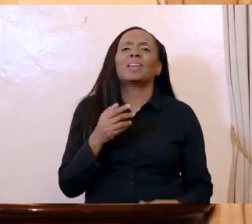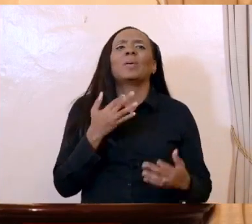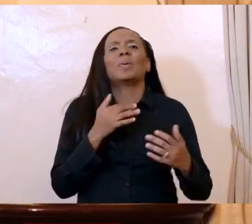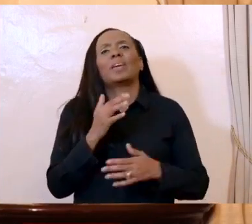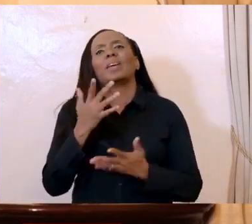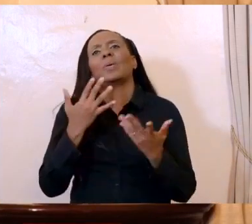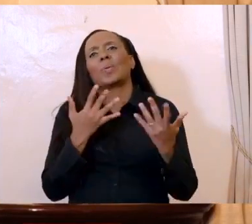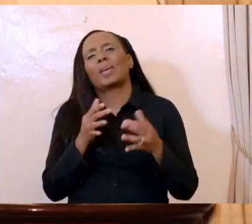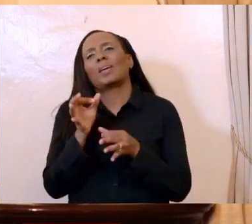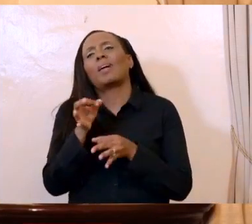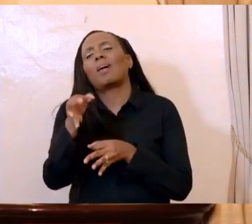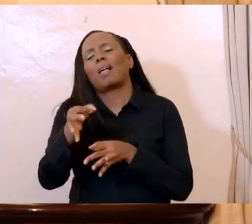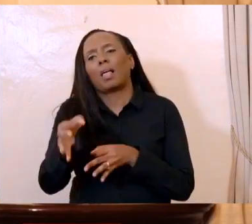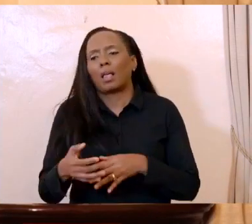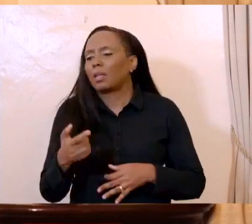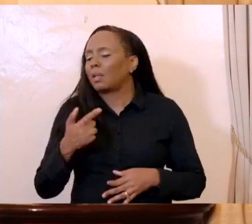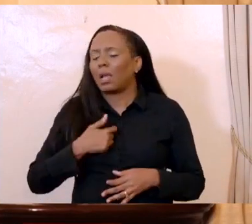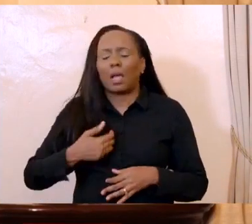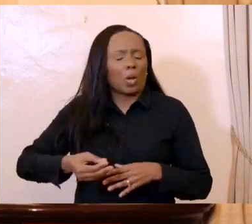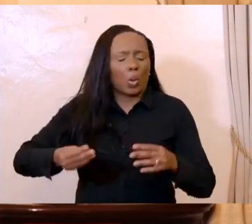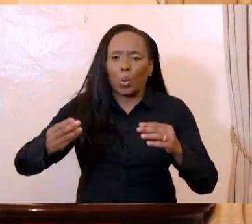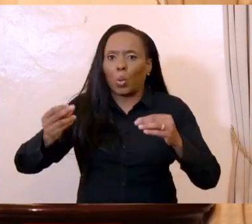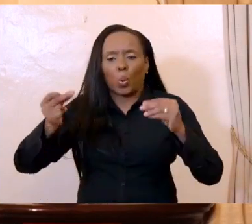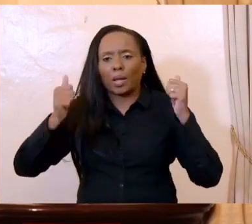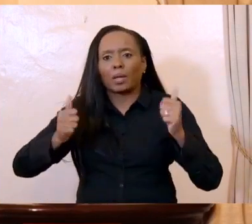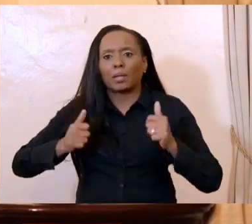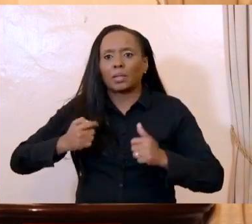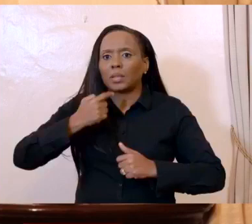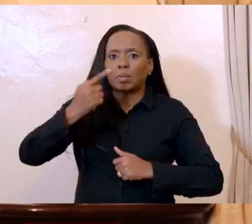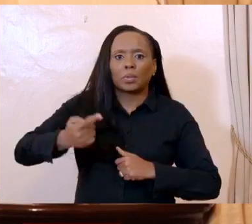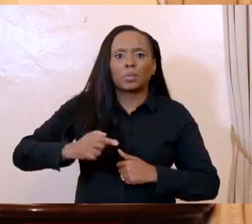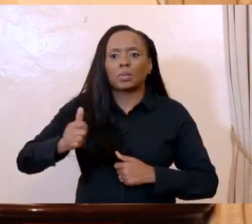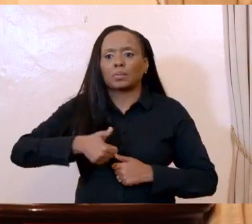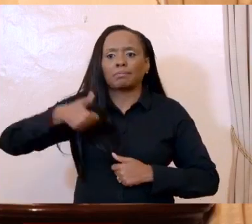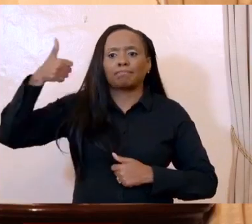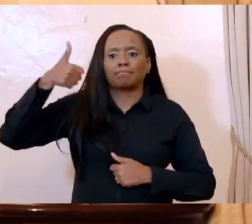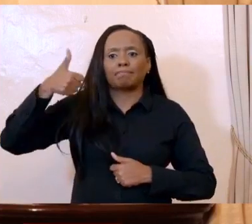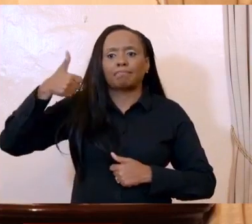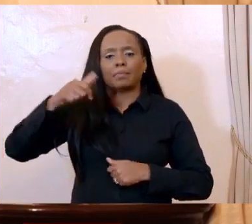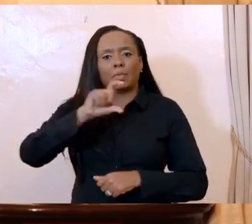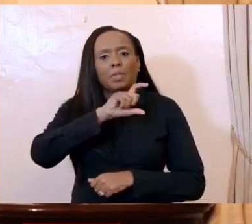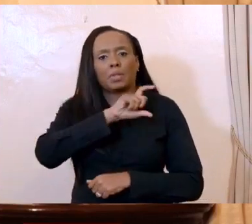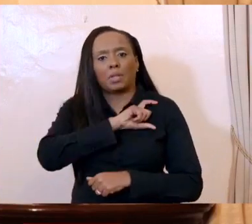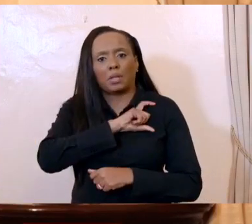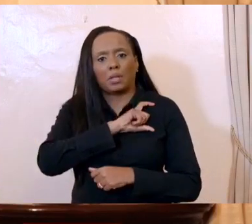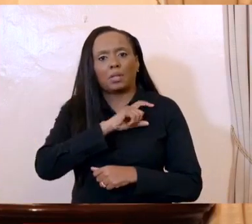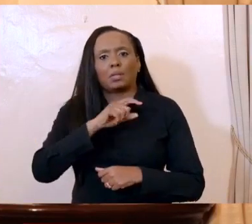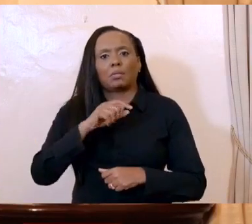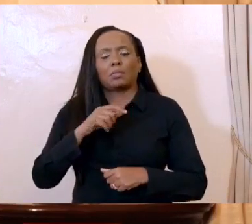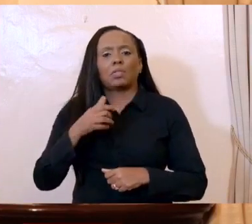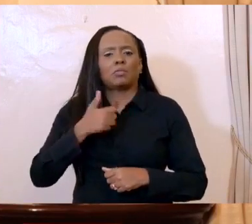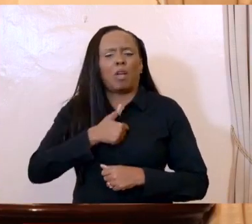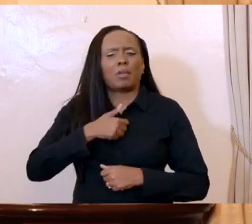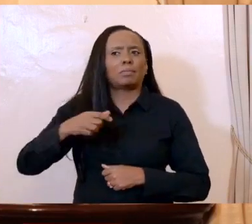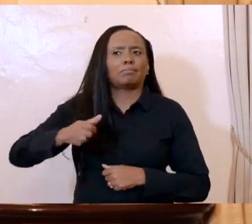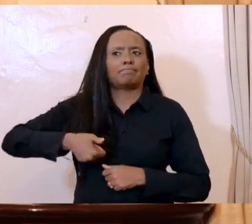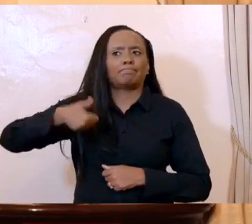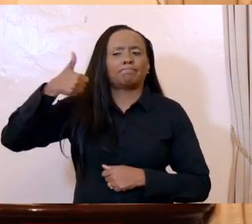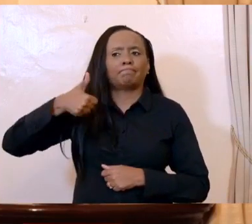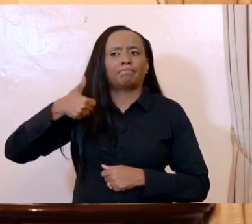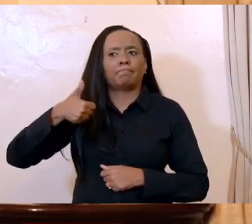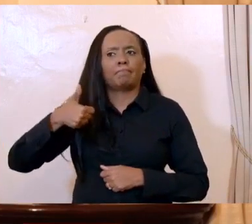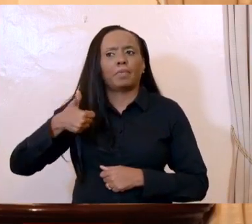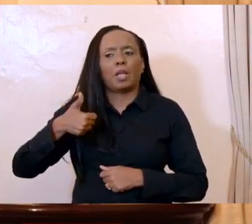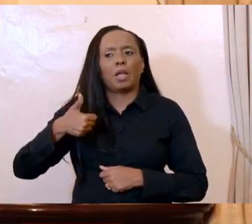complaint onto the superintendent of prison, or when it was Major Provost in operational control, to him, and demanded an immediate response.